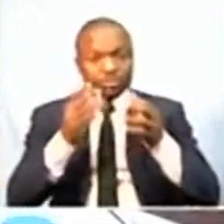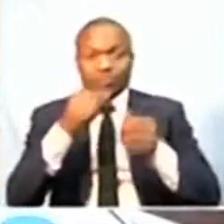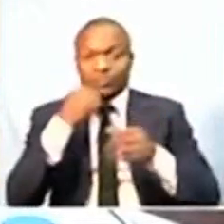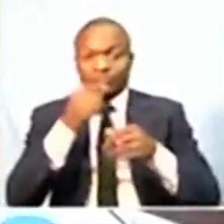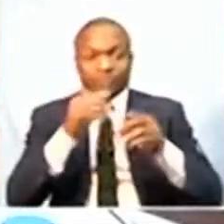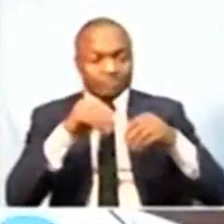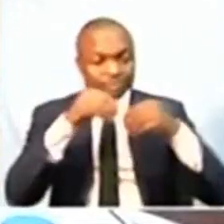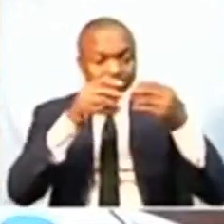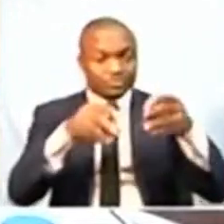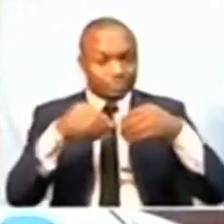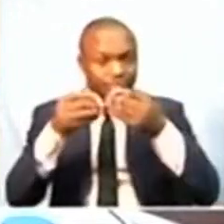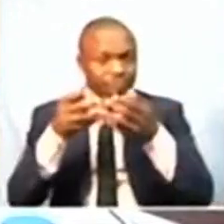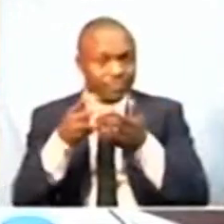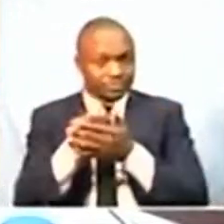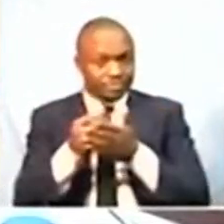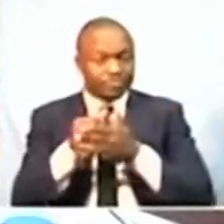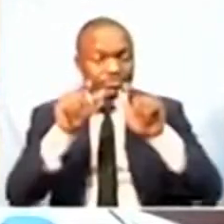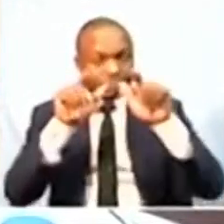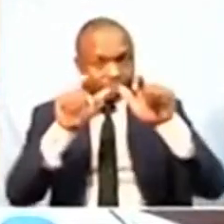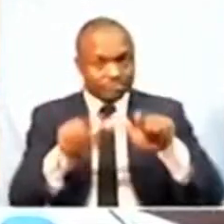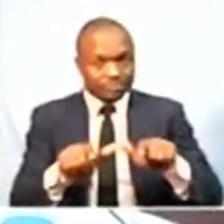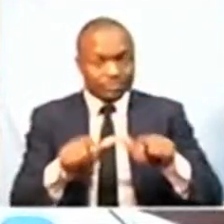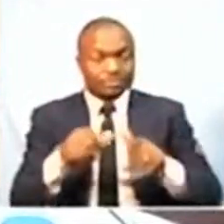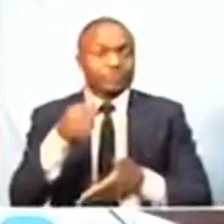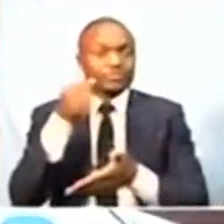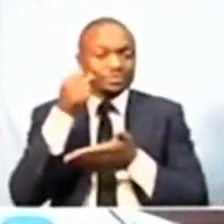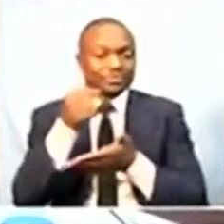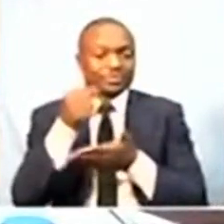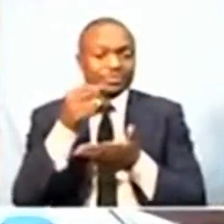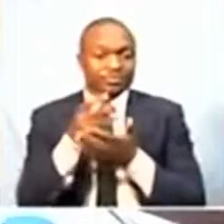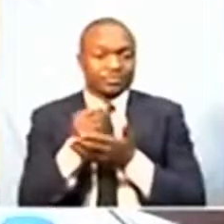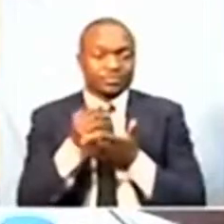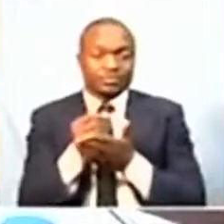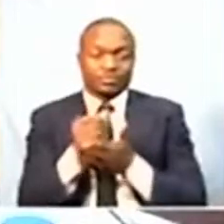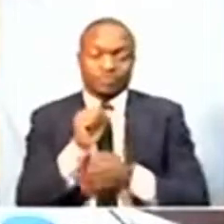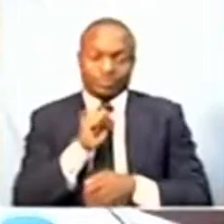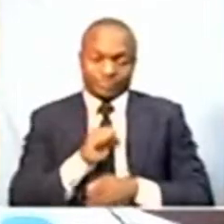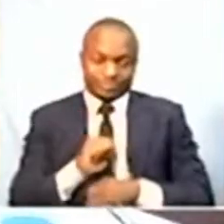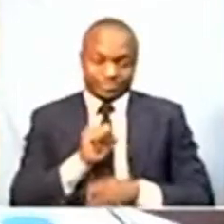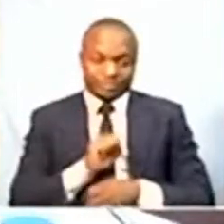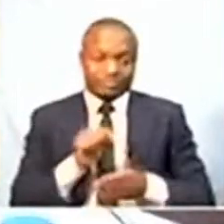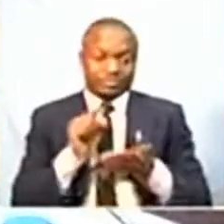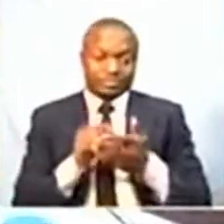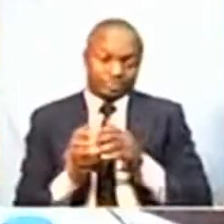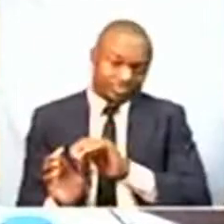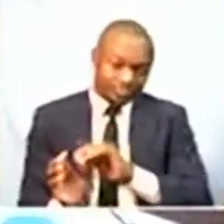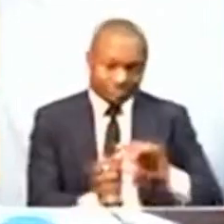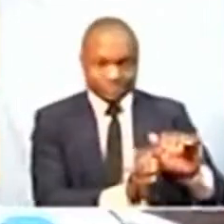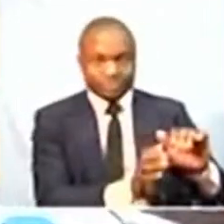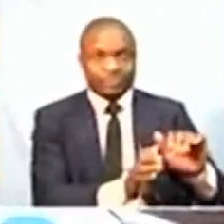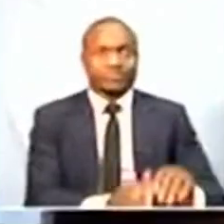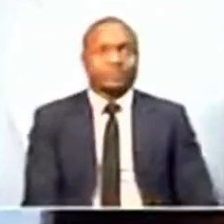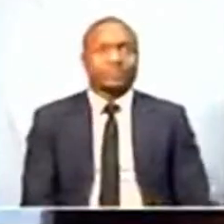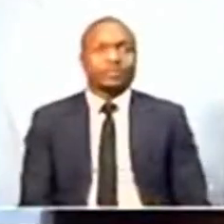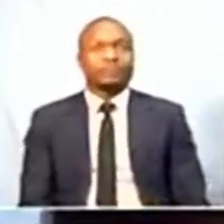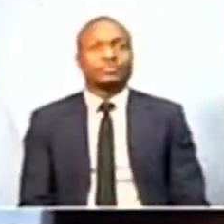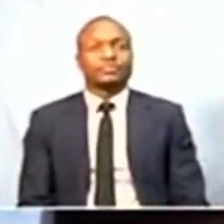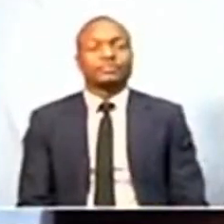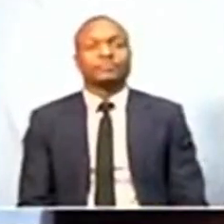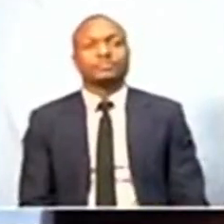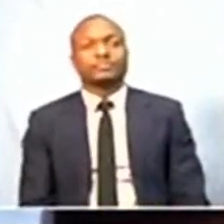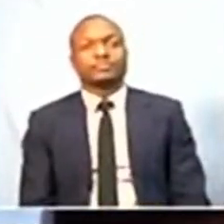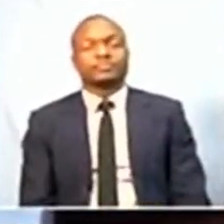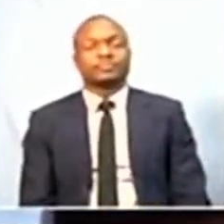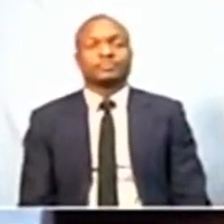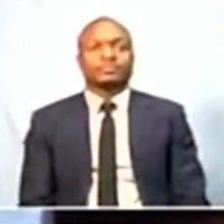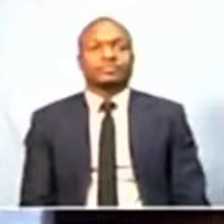disbursed amount was less than the budgeted amount because of the... this one can skip it. Thank you, Chair. Chief's